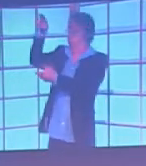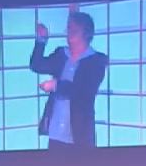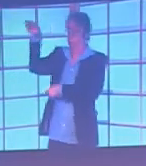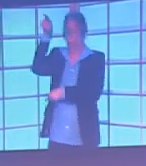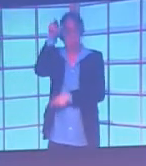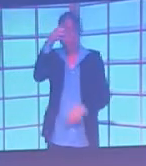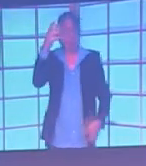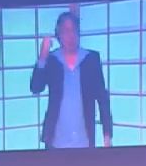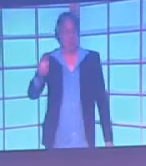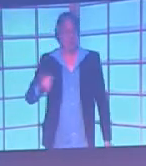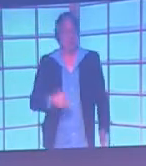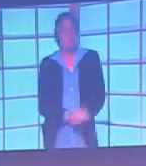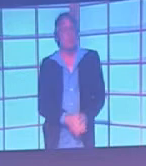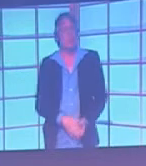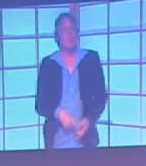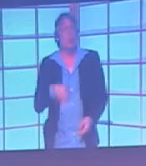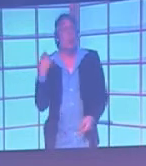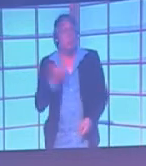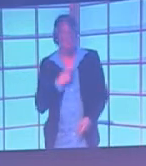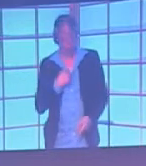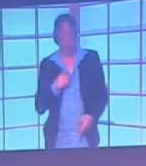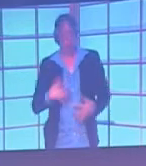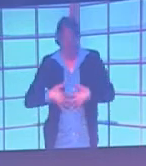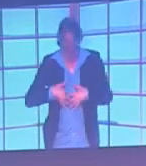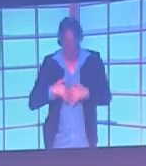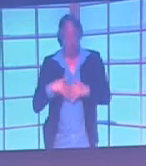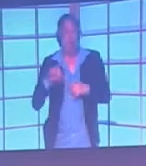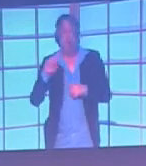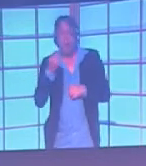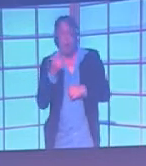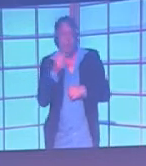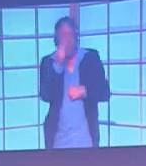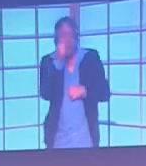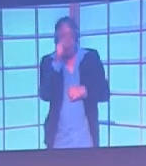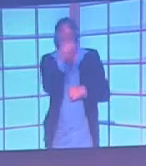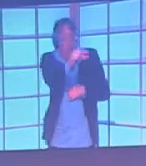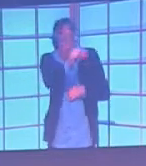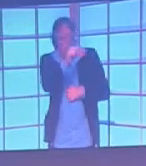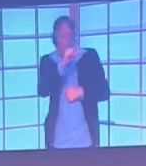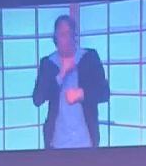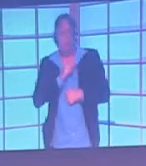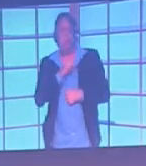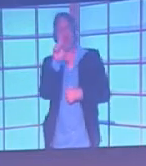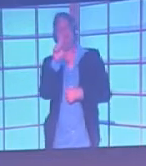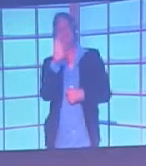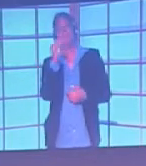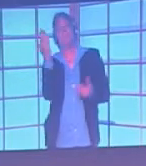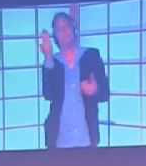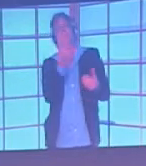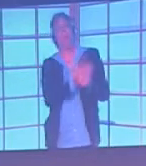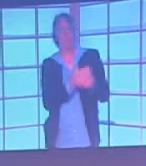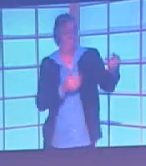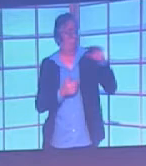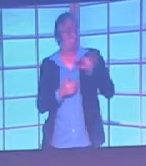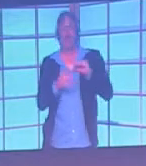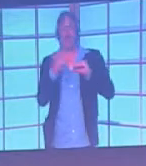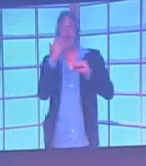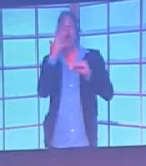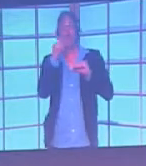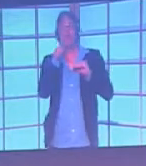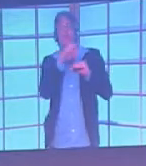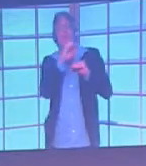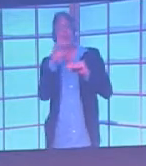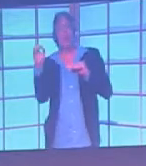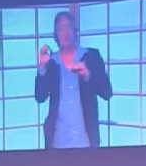first bits of funding were very small. We got a grant from Lloyds TSB Bank of £5,000, which sounds a lot of money,